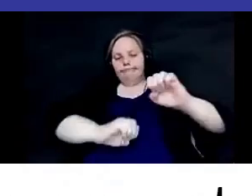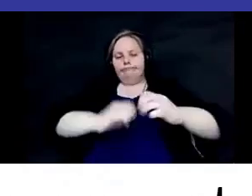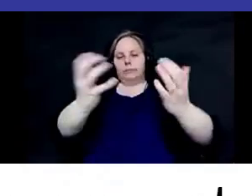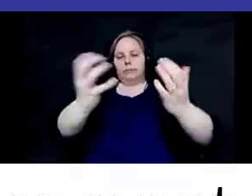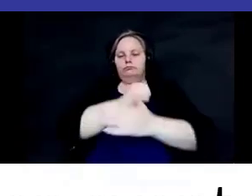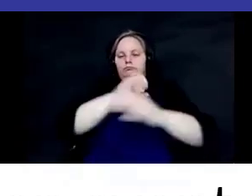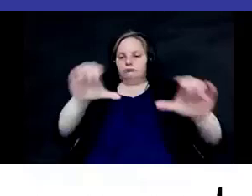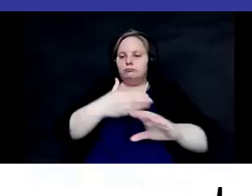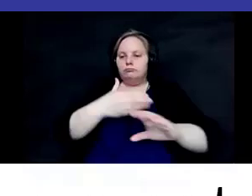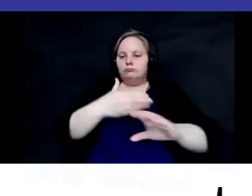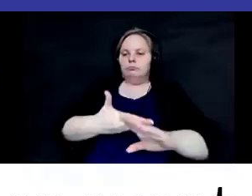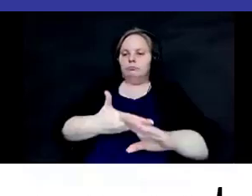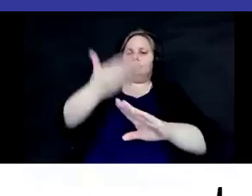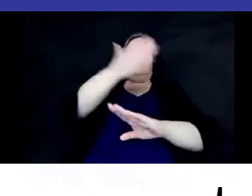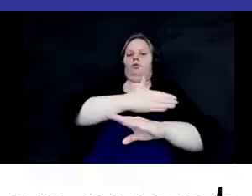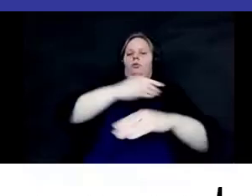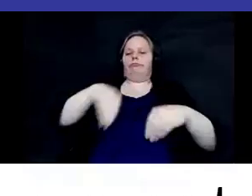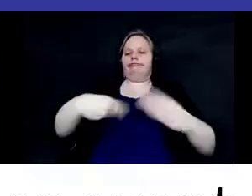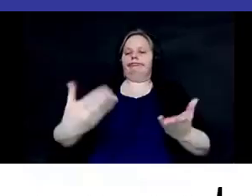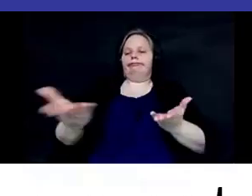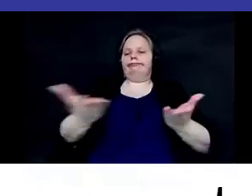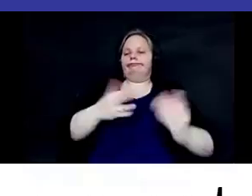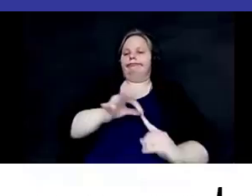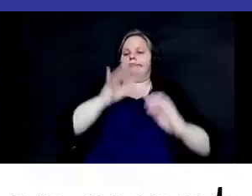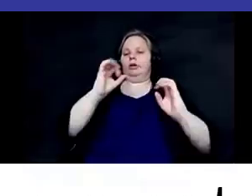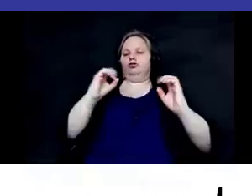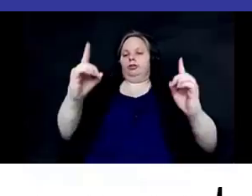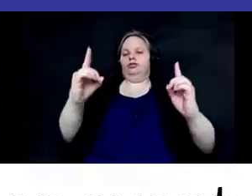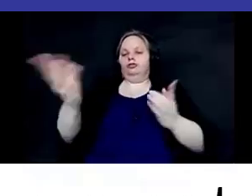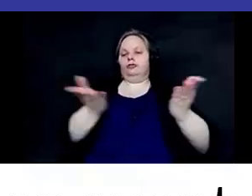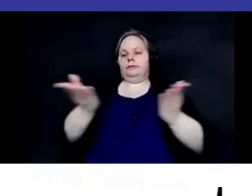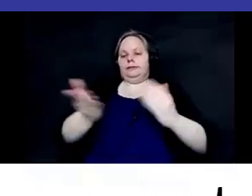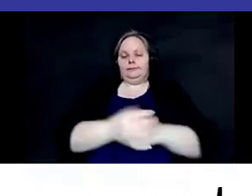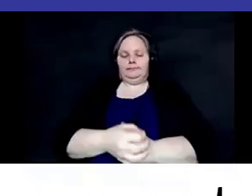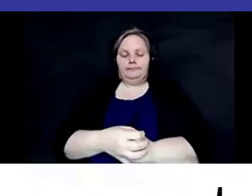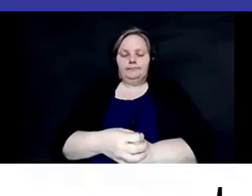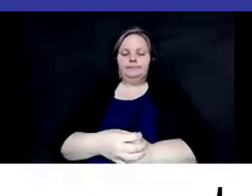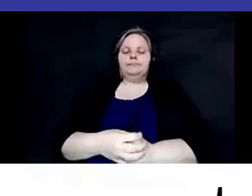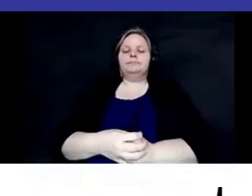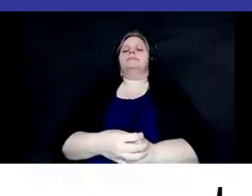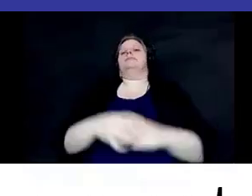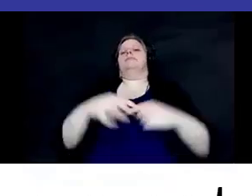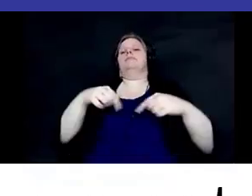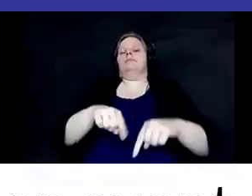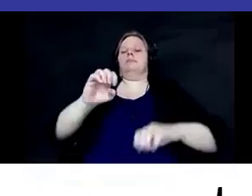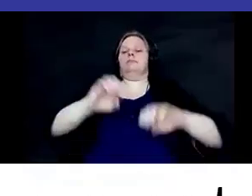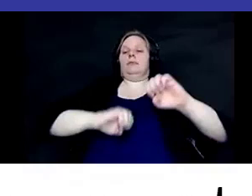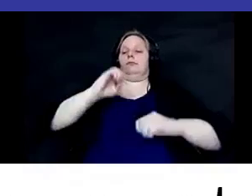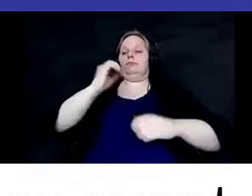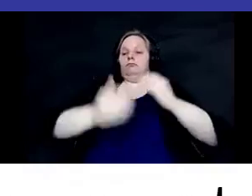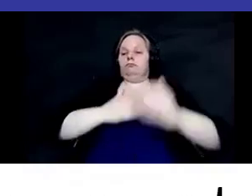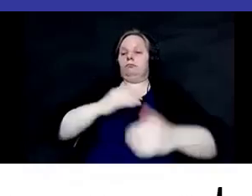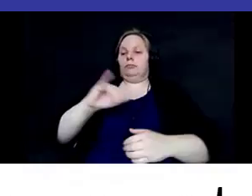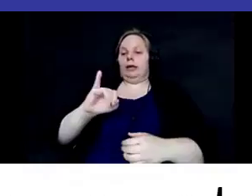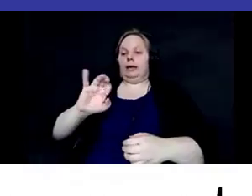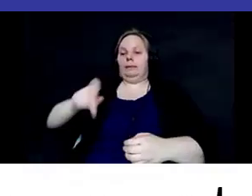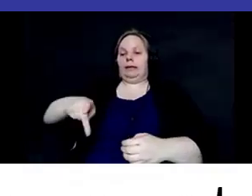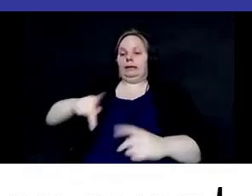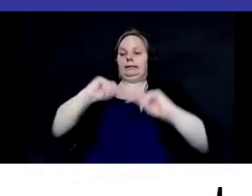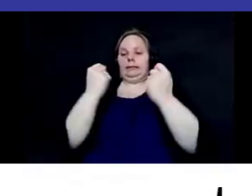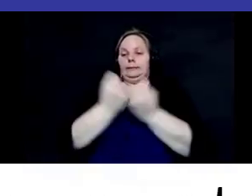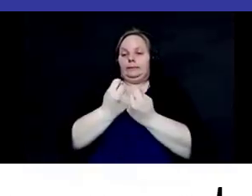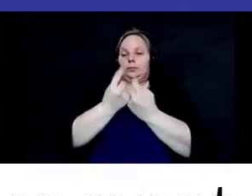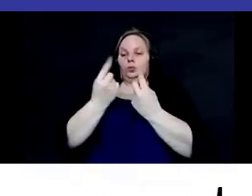the initial provision of special education. In conducting the evaluation, the IEP team must use